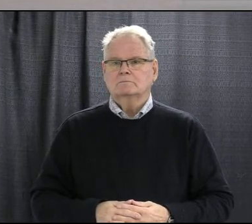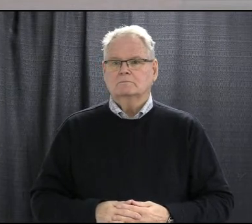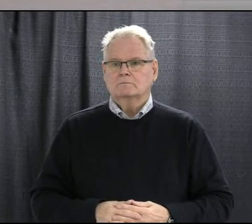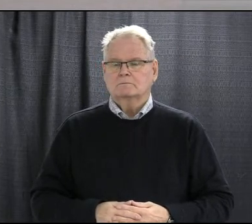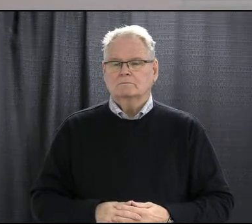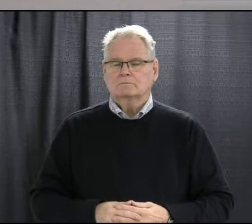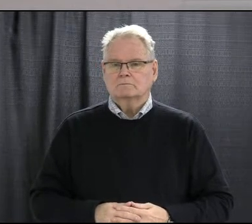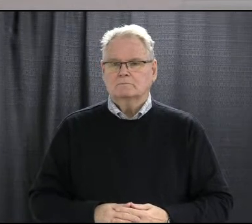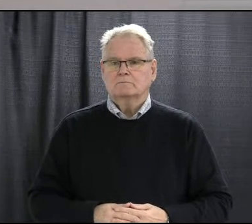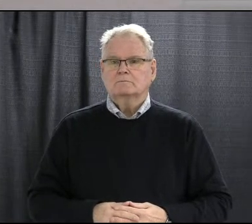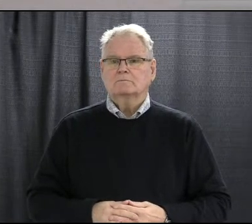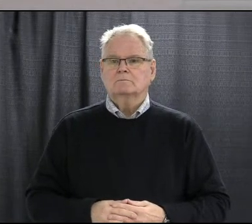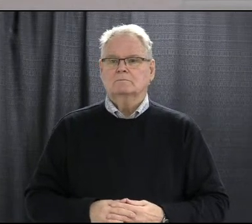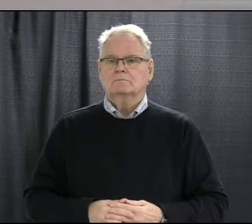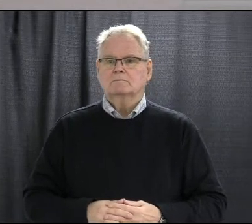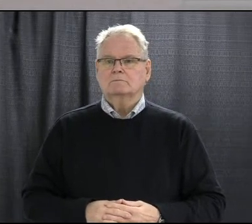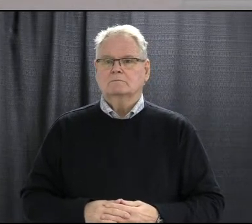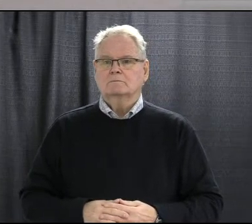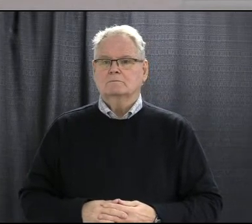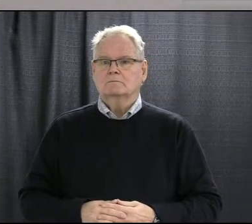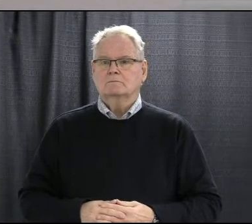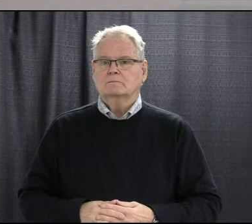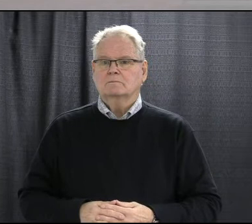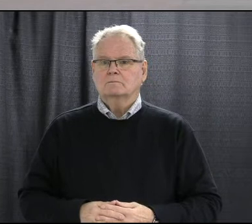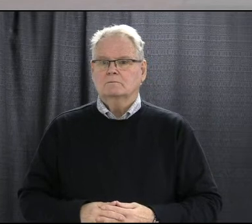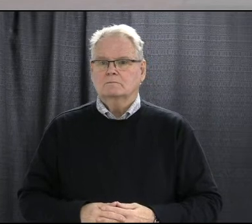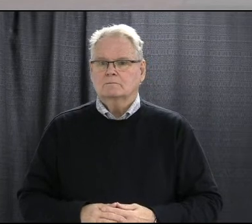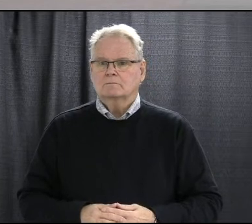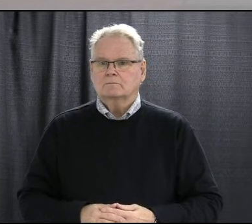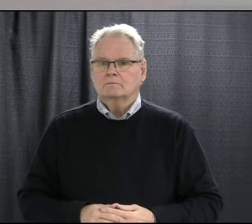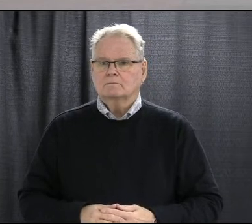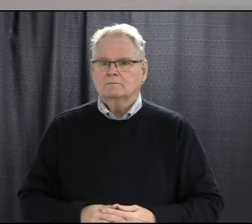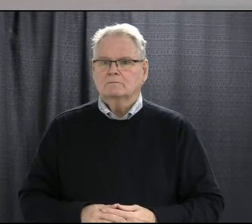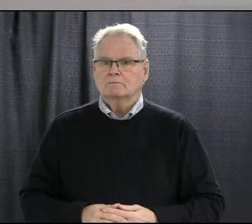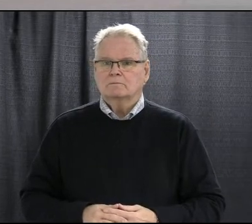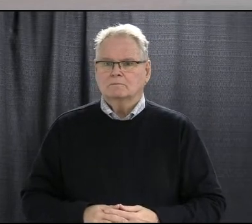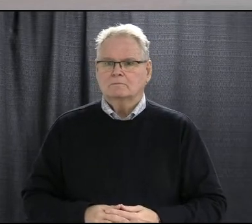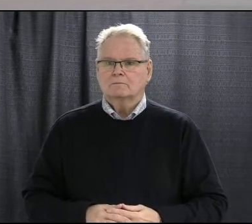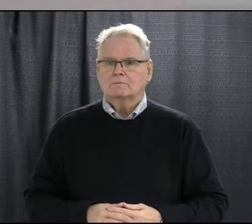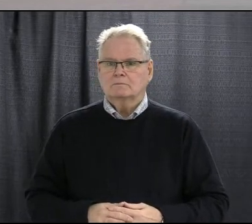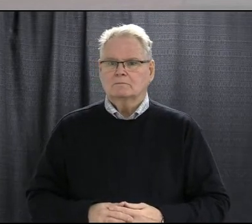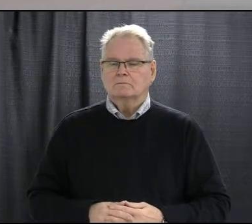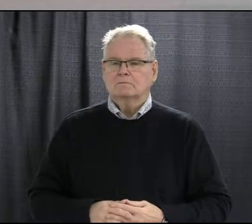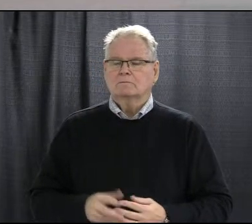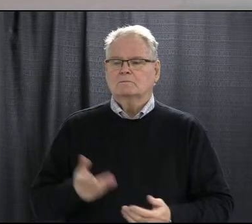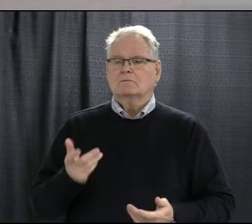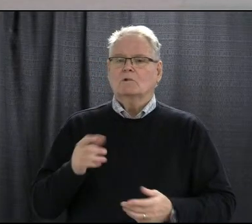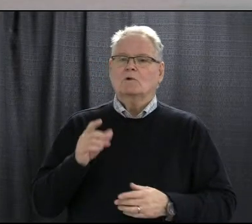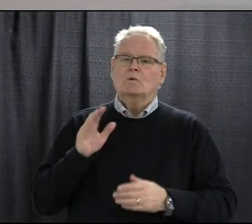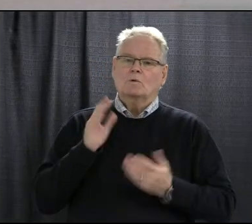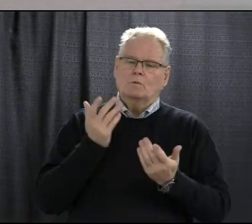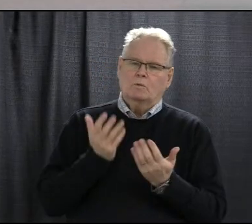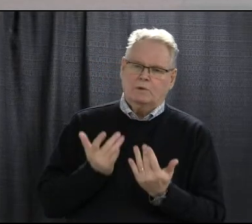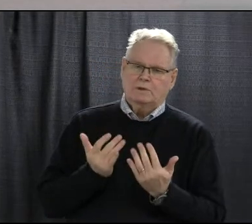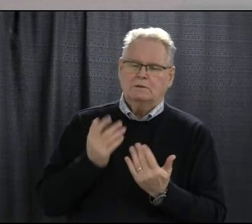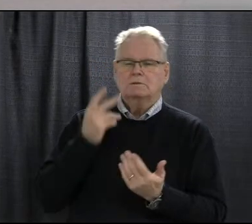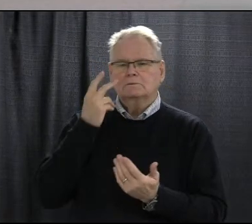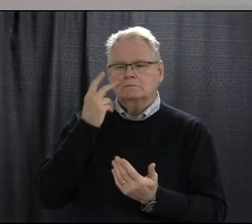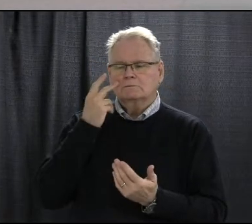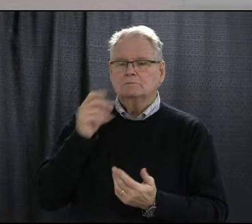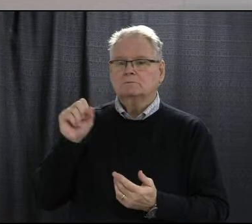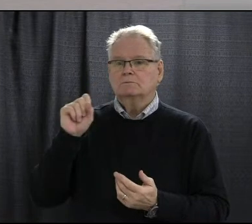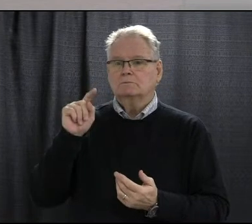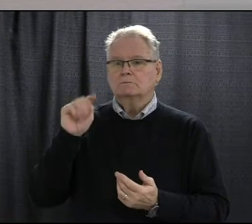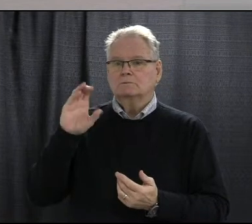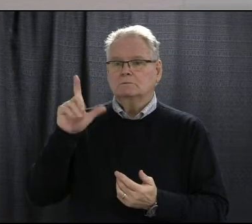why you'll see a little bit of that, different levels of readiness and incremental approach. And then as well, just to add is that, when we talk